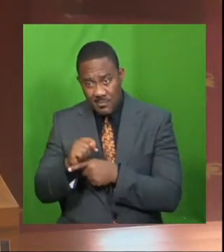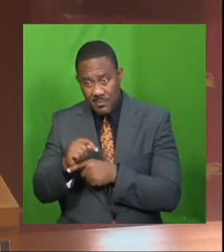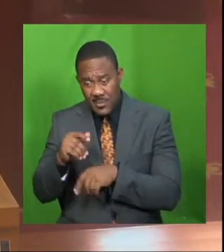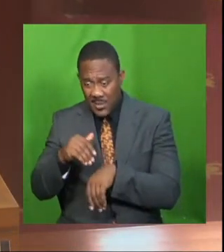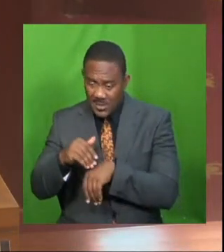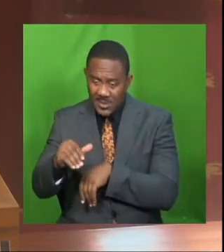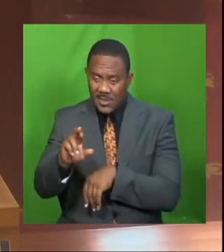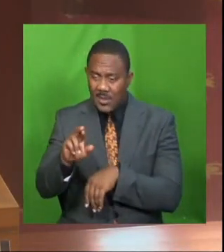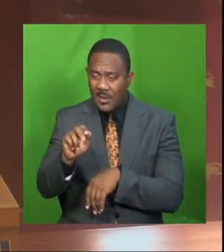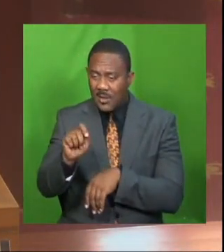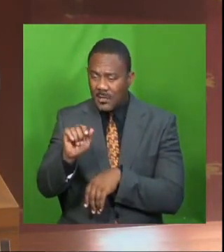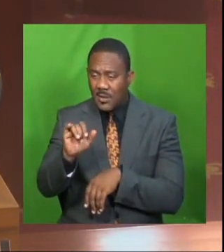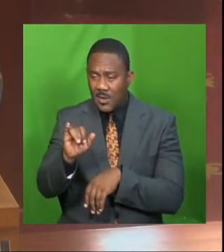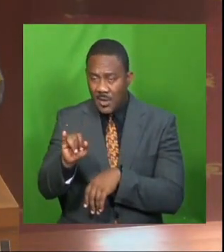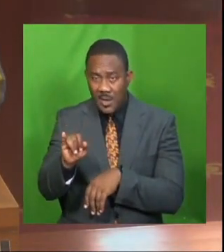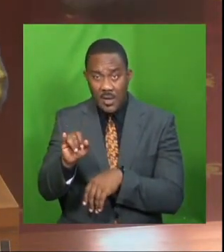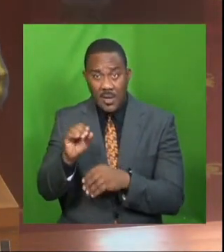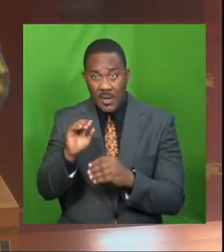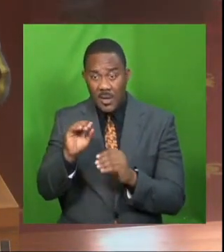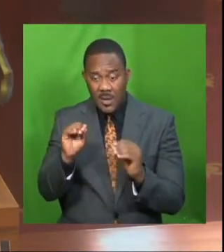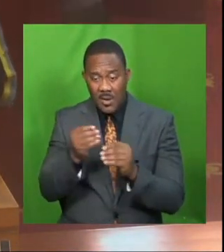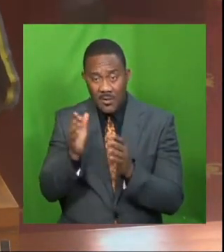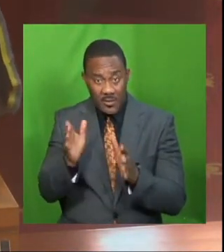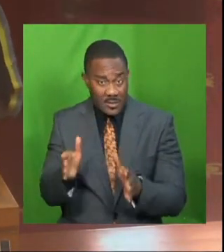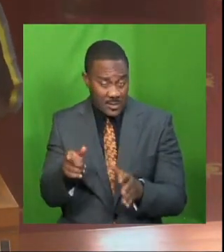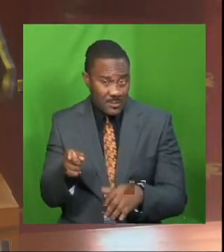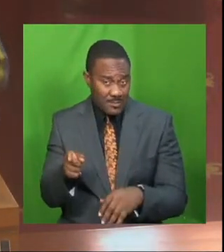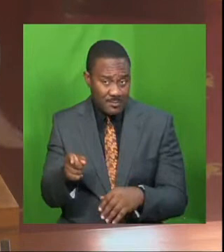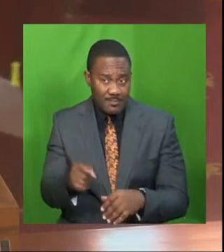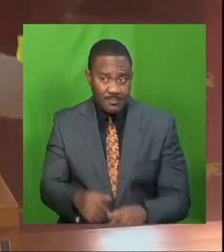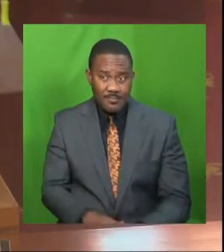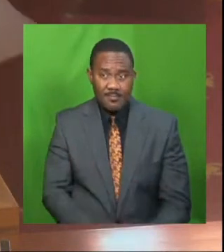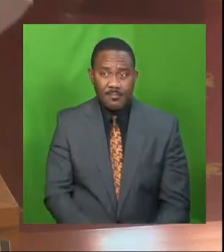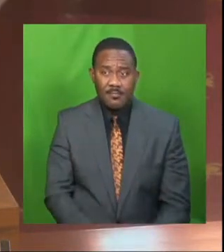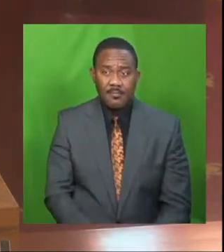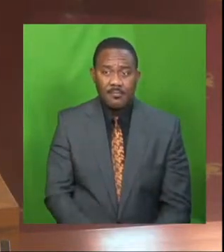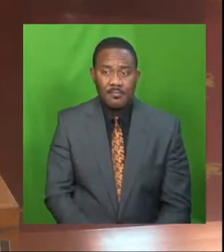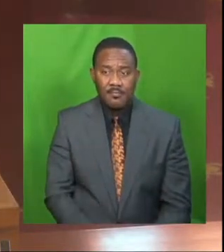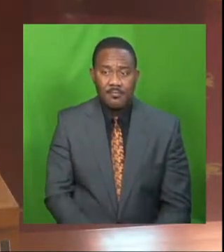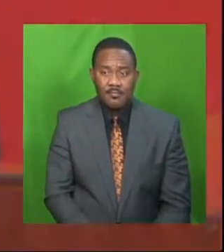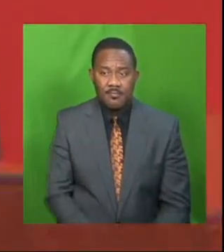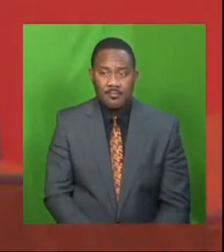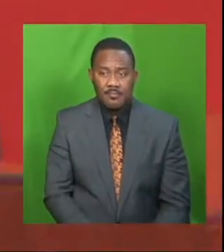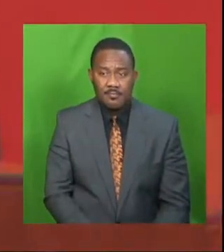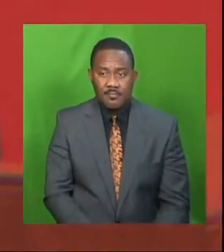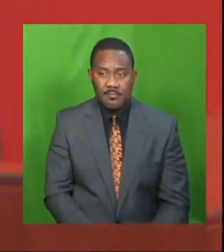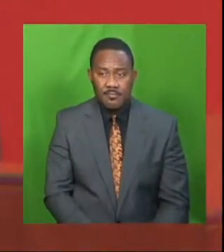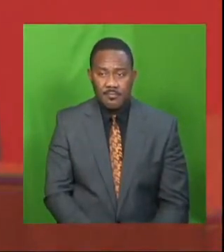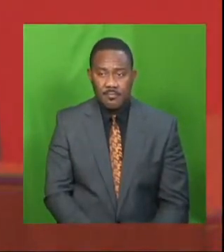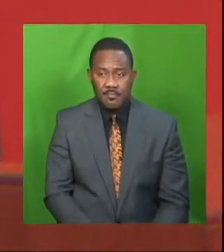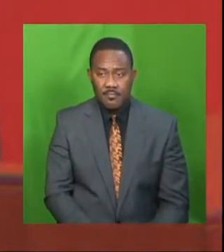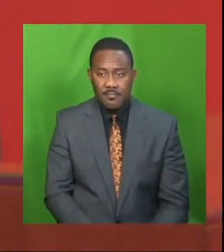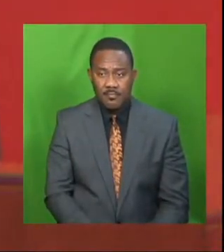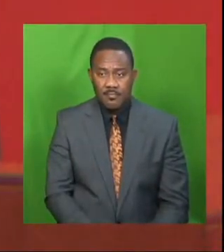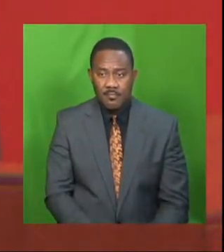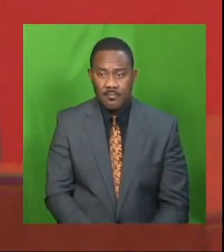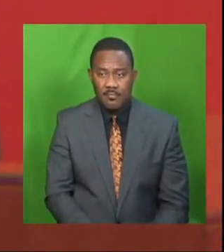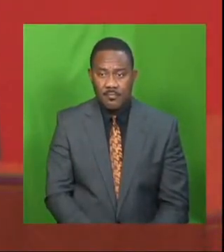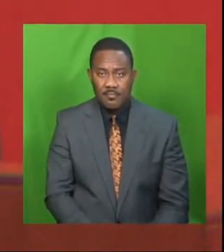as RTI officers to handle requests therein. Thank you, Mr. Speaker. Thank you very much.